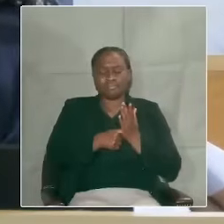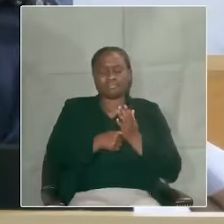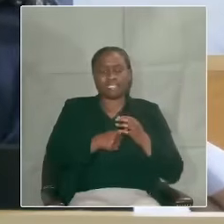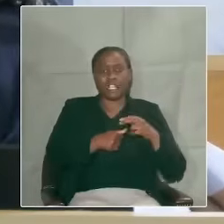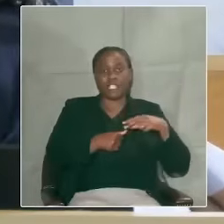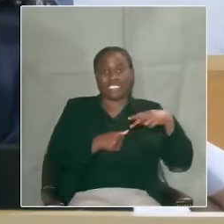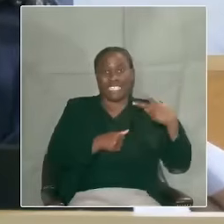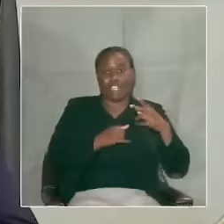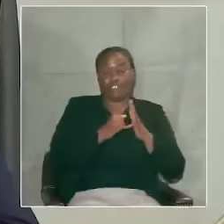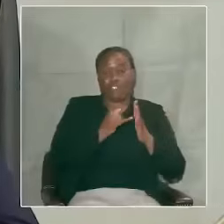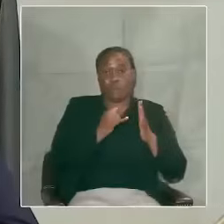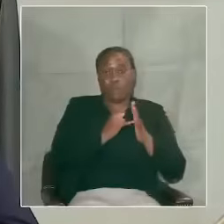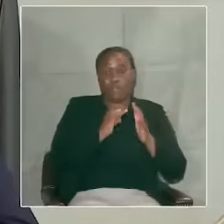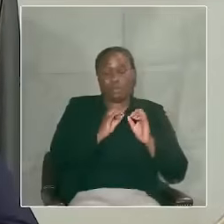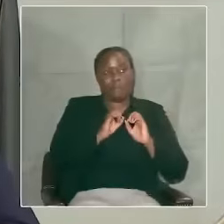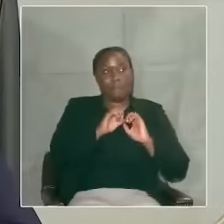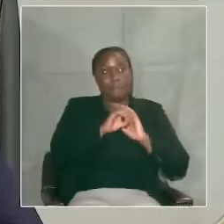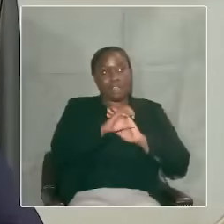January?